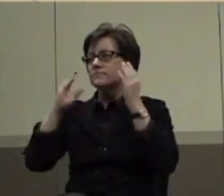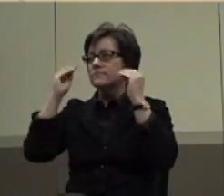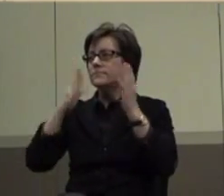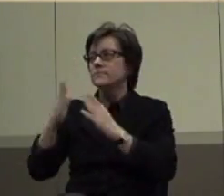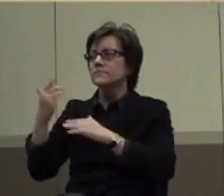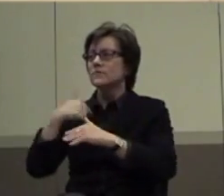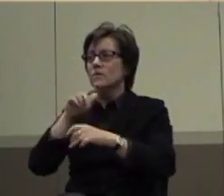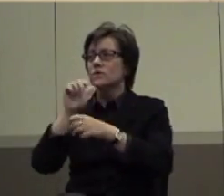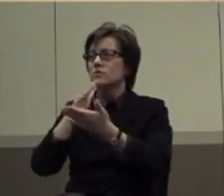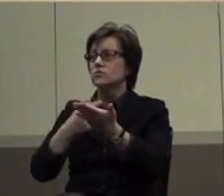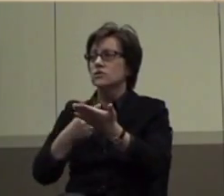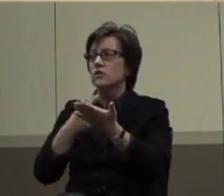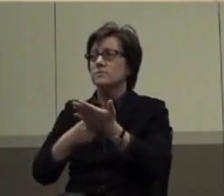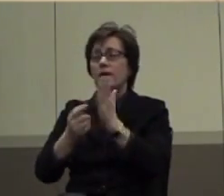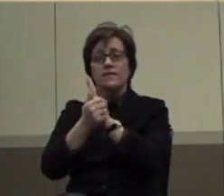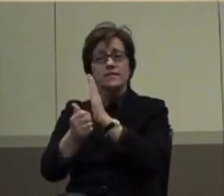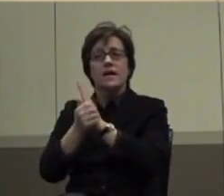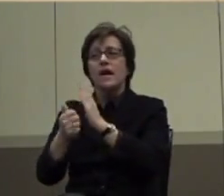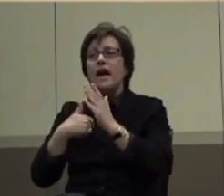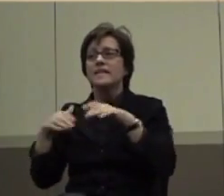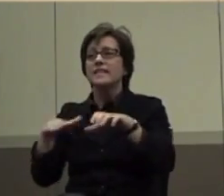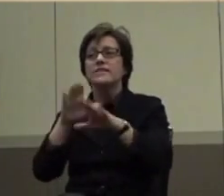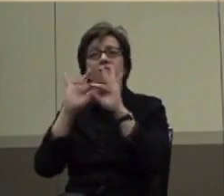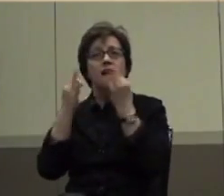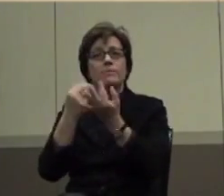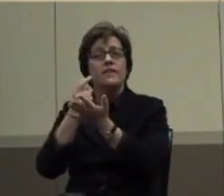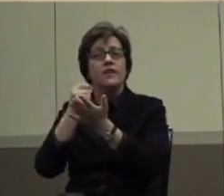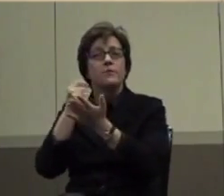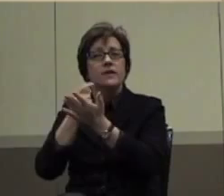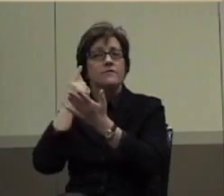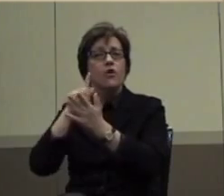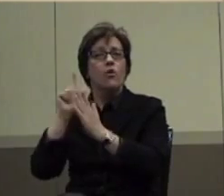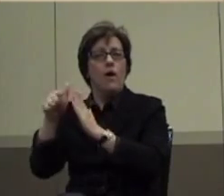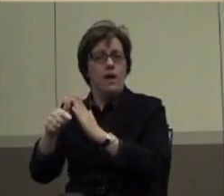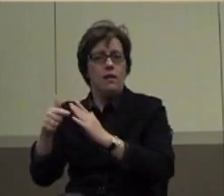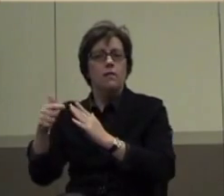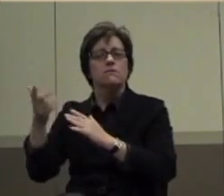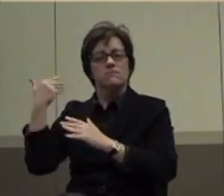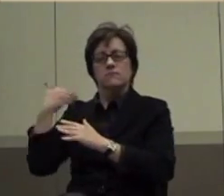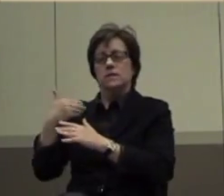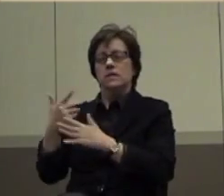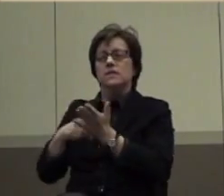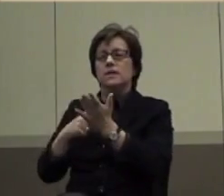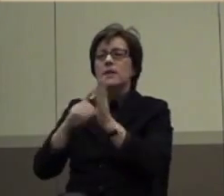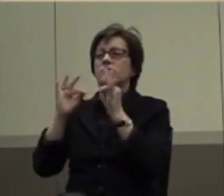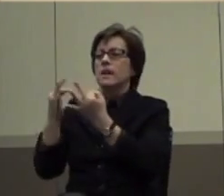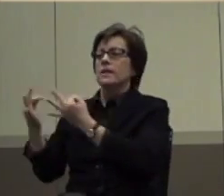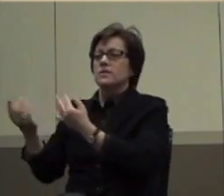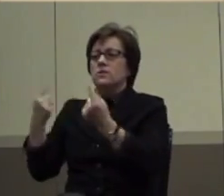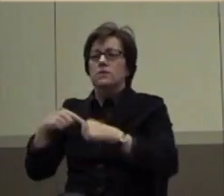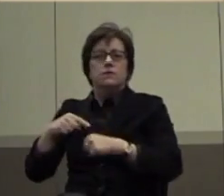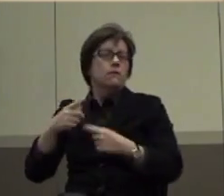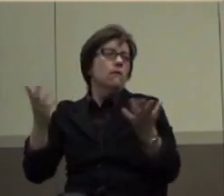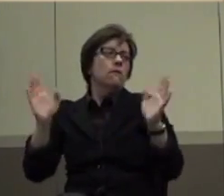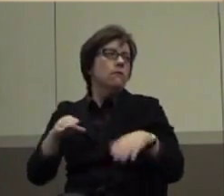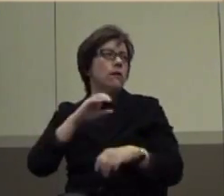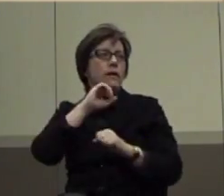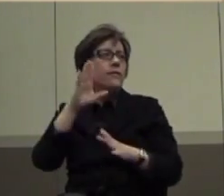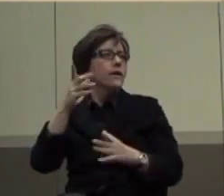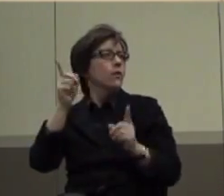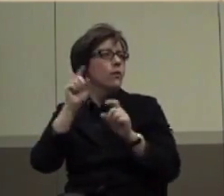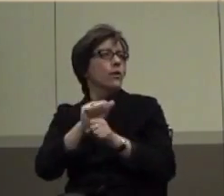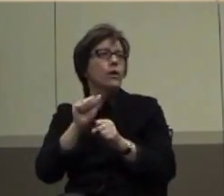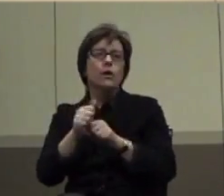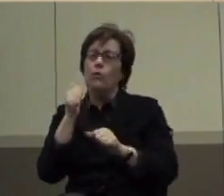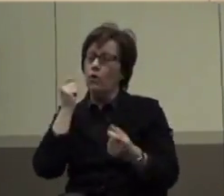into the skills. I did family therapy for a while, and oftentimes you'll get families who, nothing's going to work or that's not going to happen,